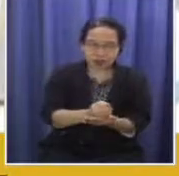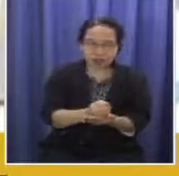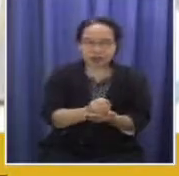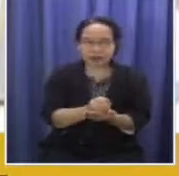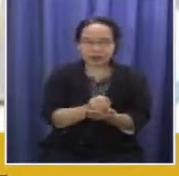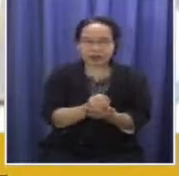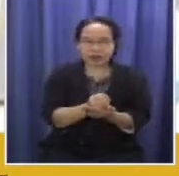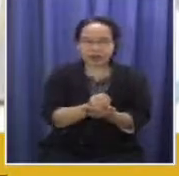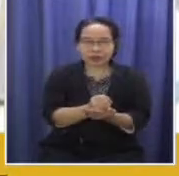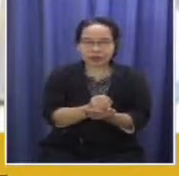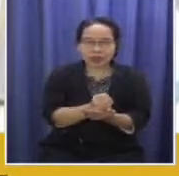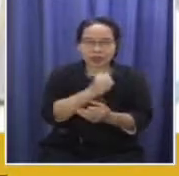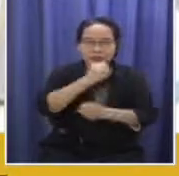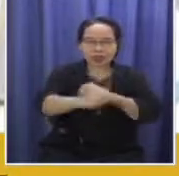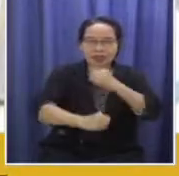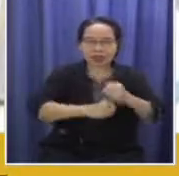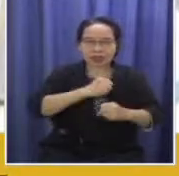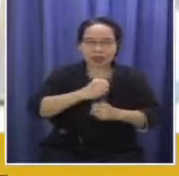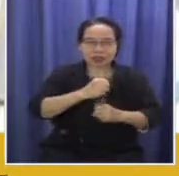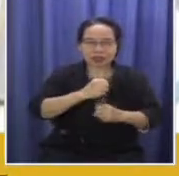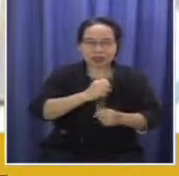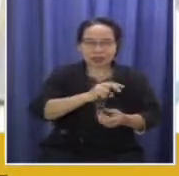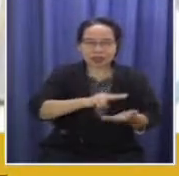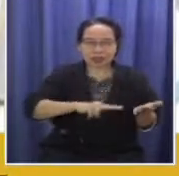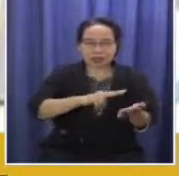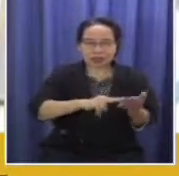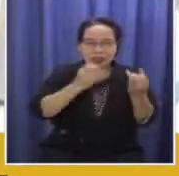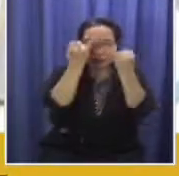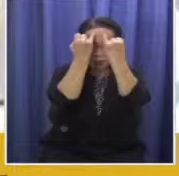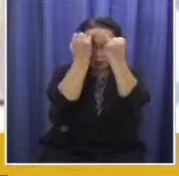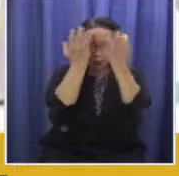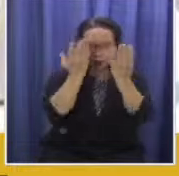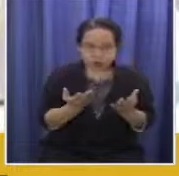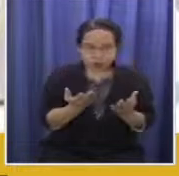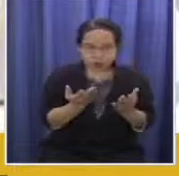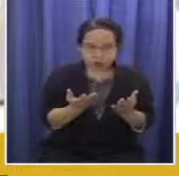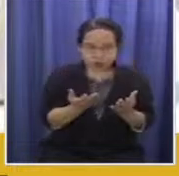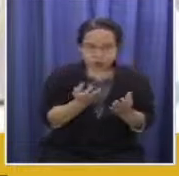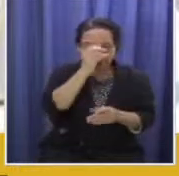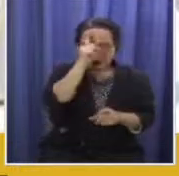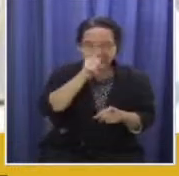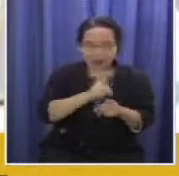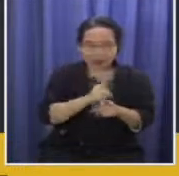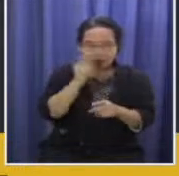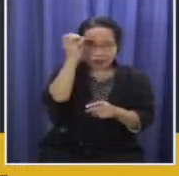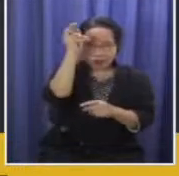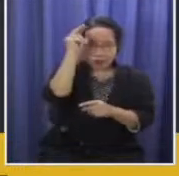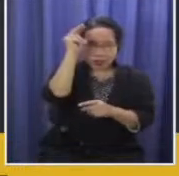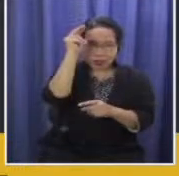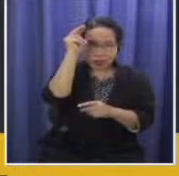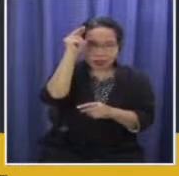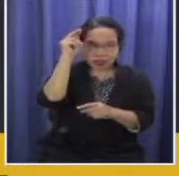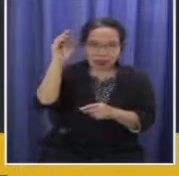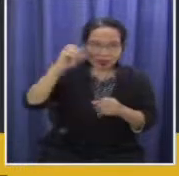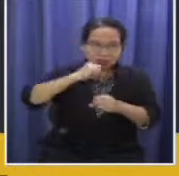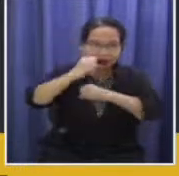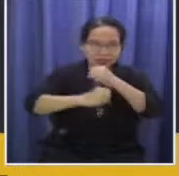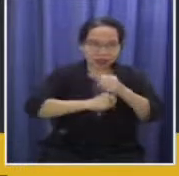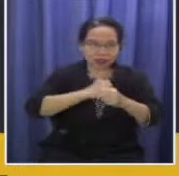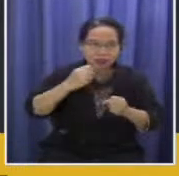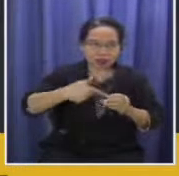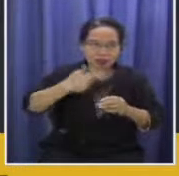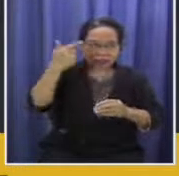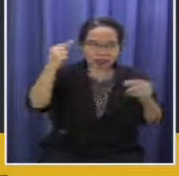surface in Saturn. Let us read the information, Brother Mohan. Saturn is a